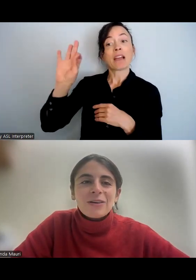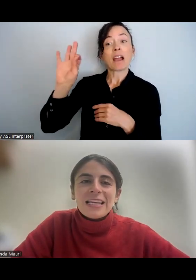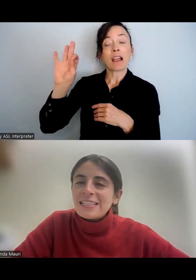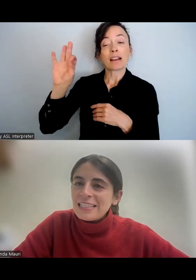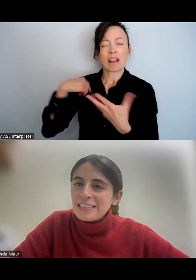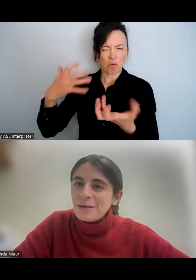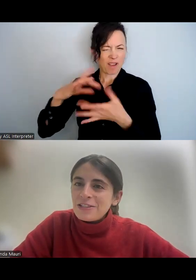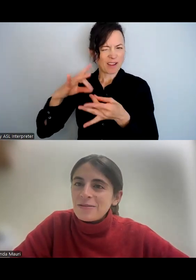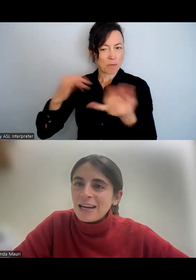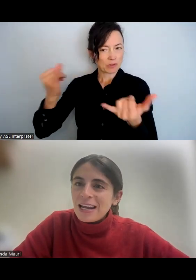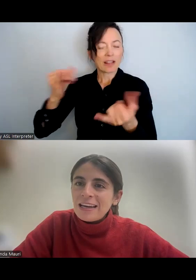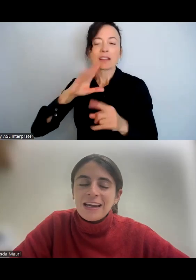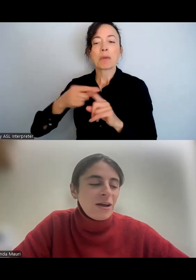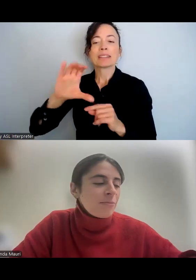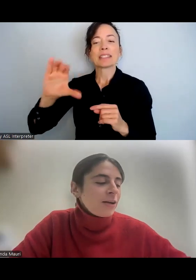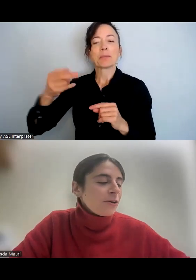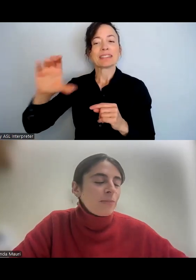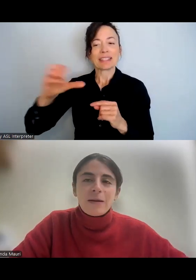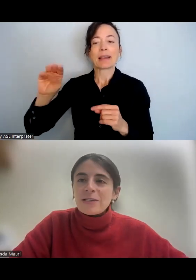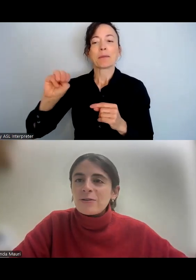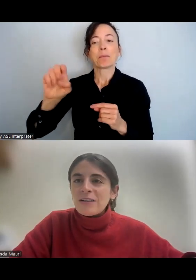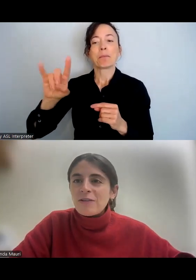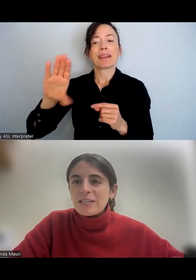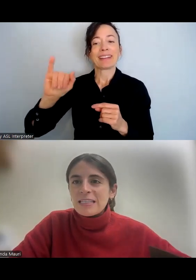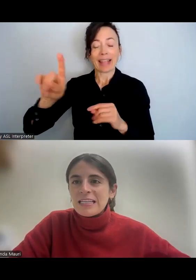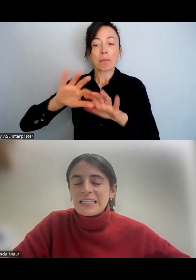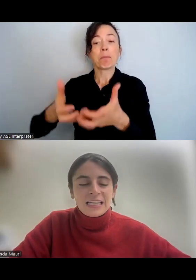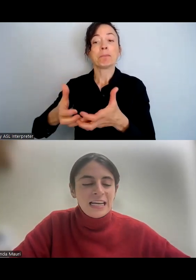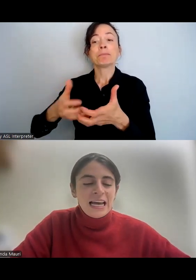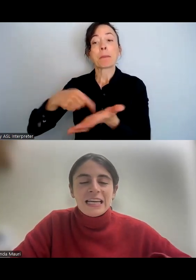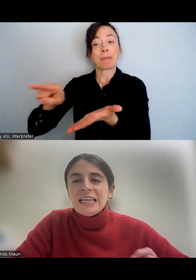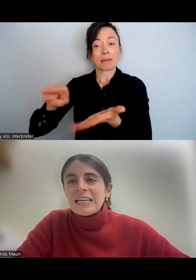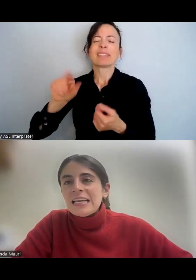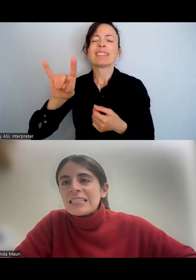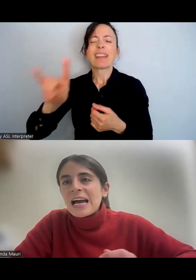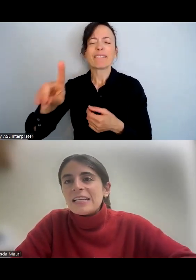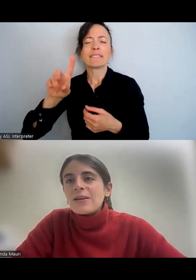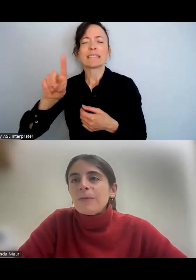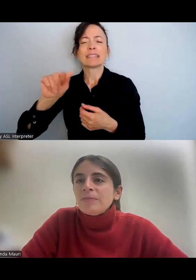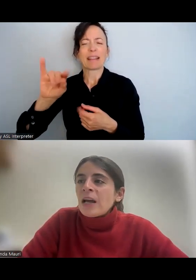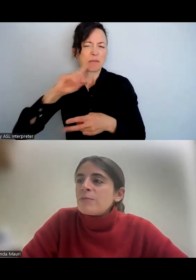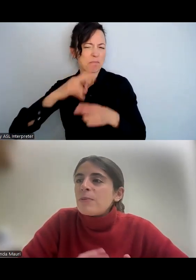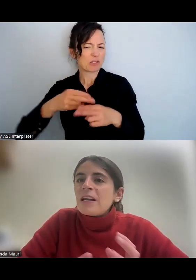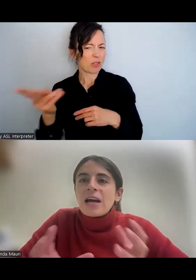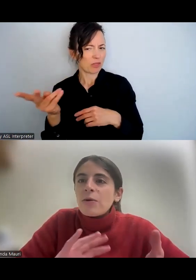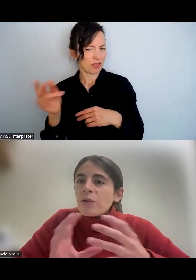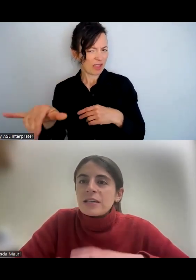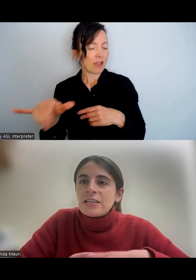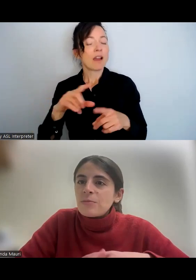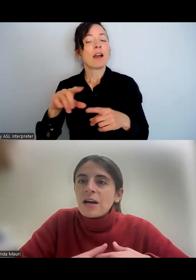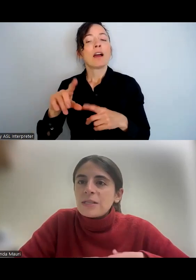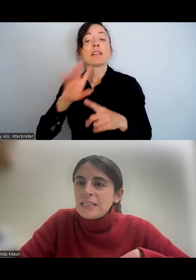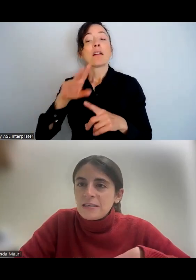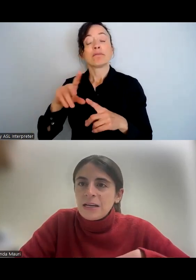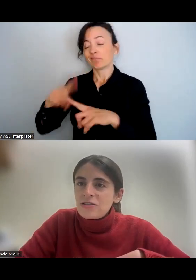today, it relates to CCBHC Medicaid bundled payments. So David mentioned these in his slides. So depending on how an